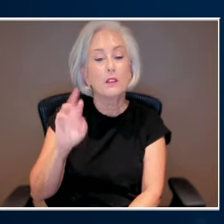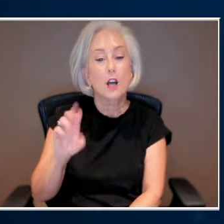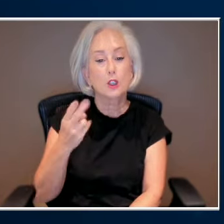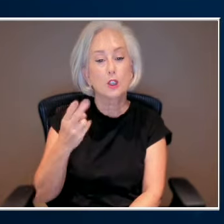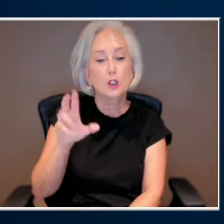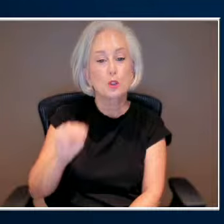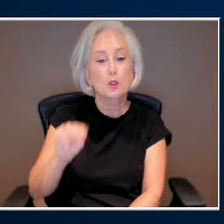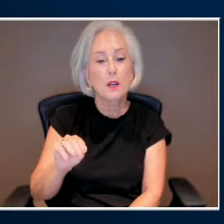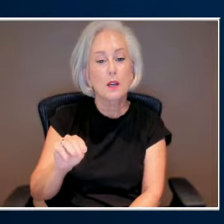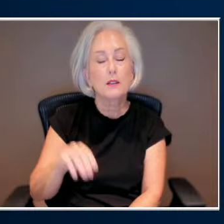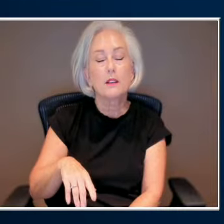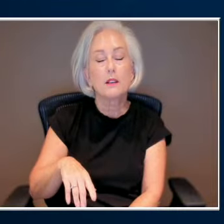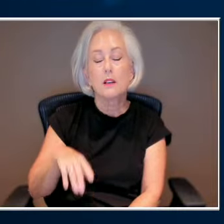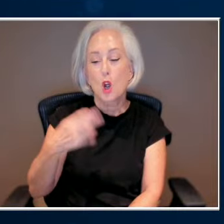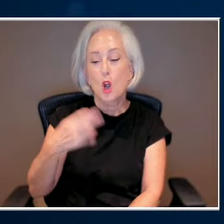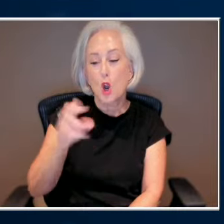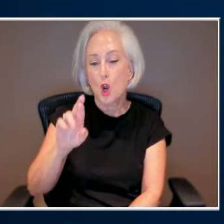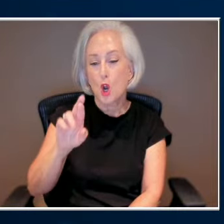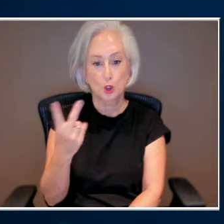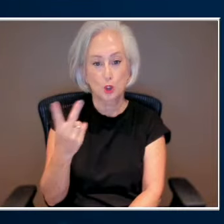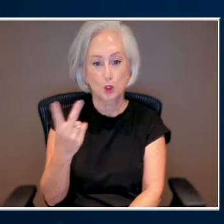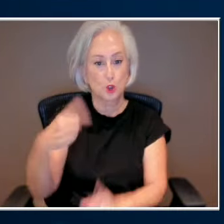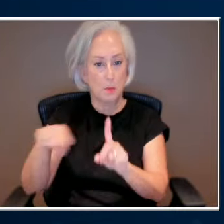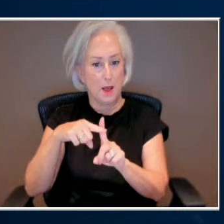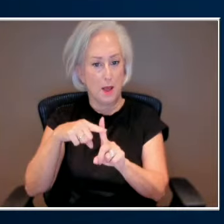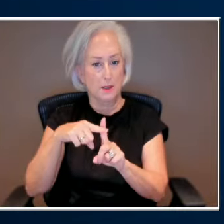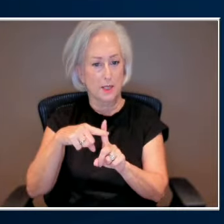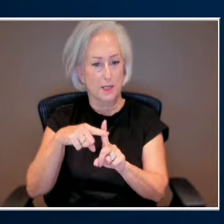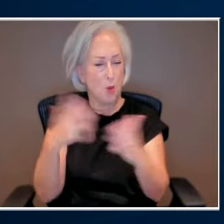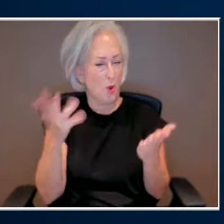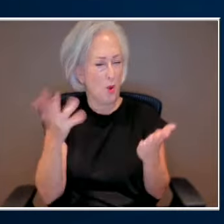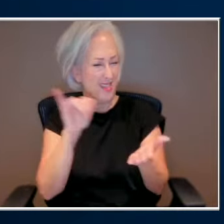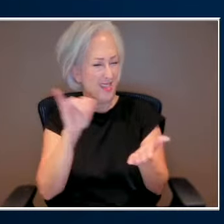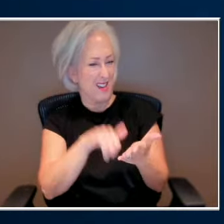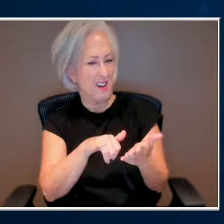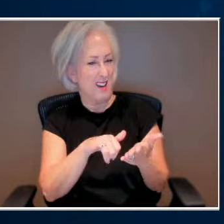and how does that diagnosis impact Bret's treatment plan?